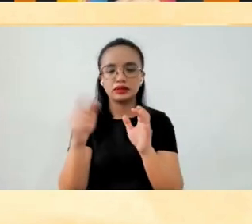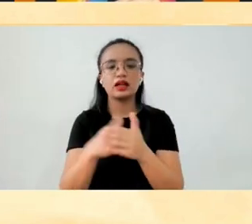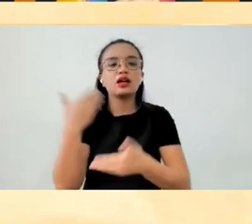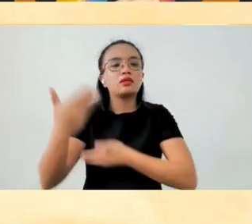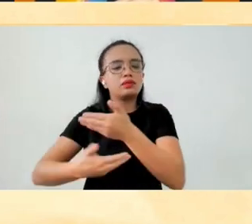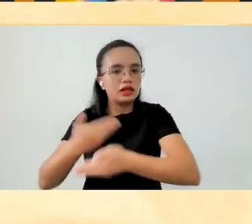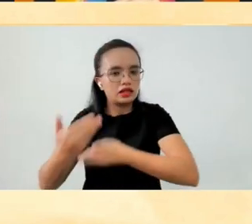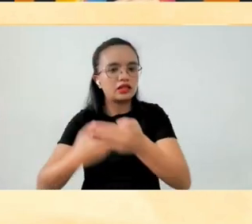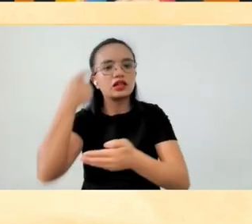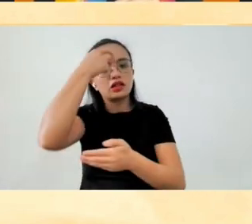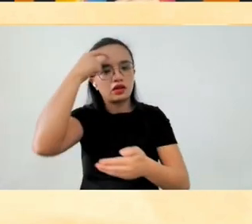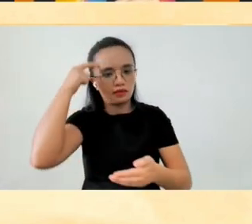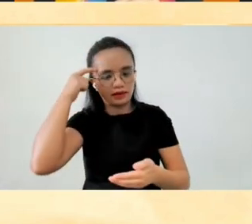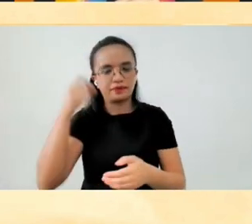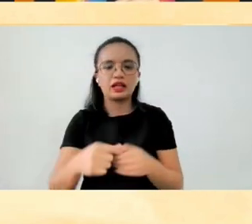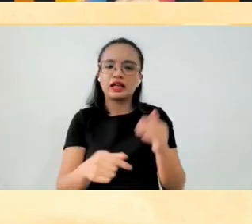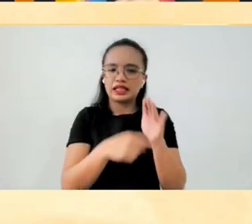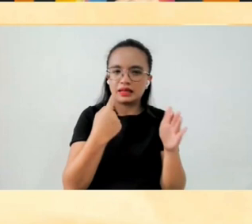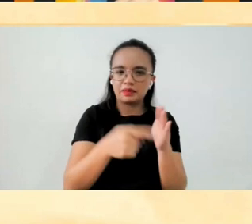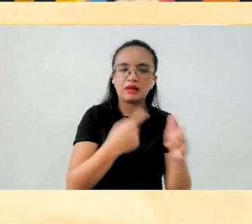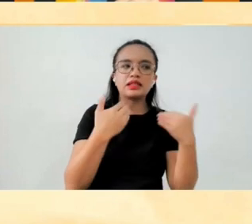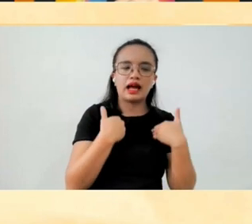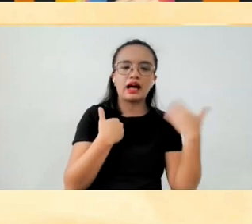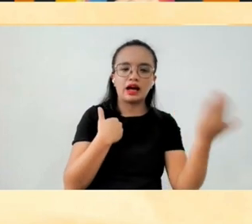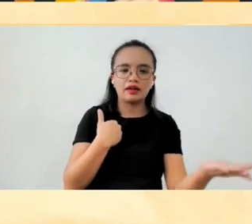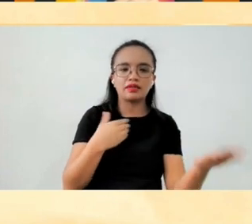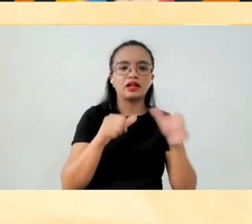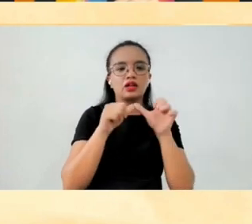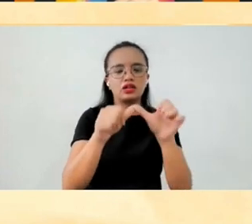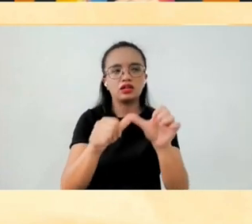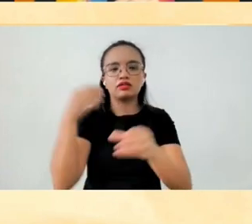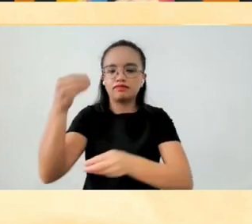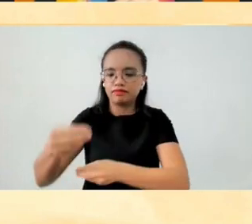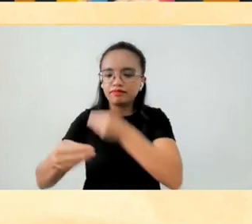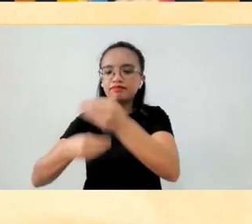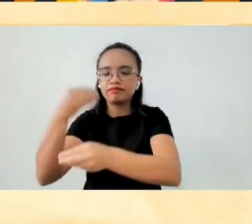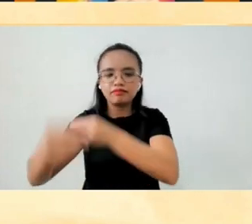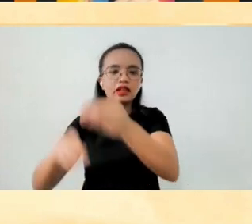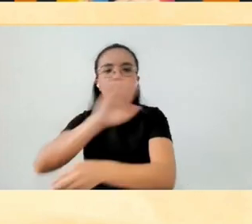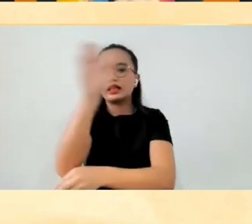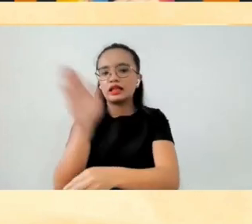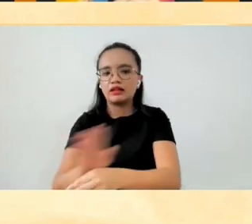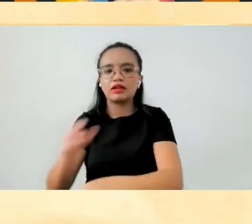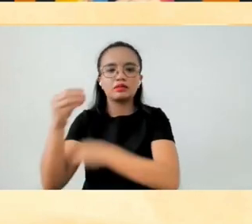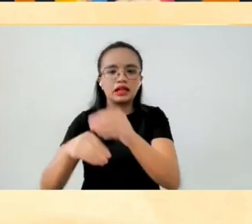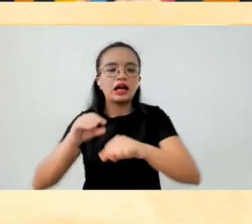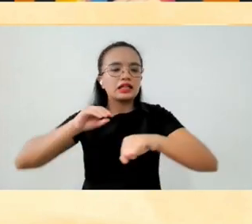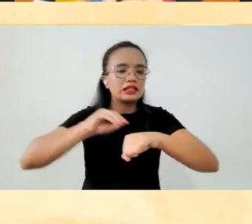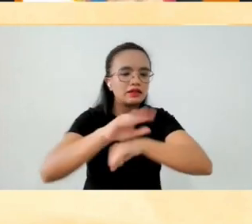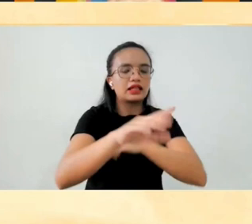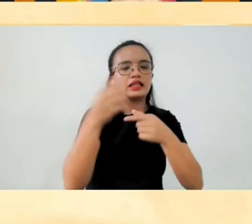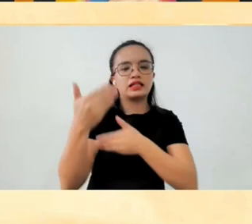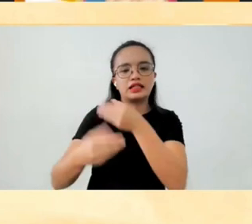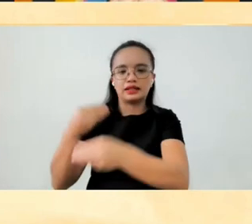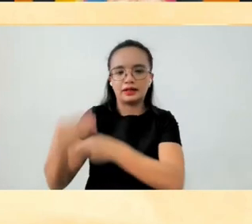process trauma. Sometimes it stays there and it goes from generation to generation, never processed, affecting generations. No?